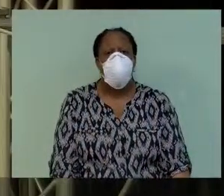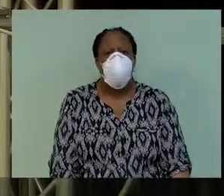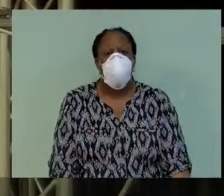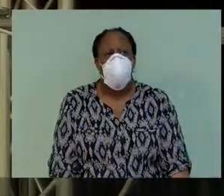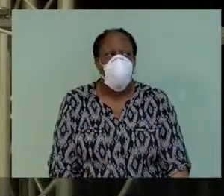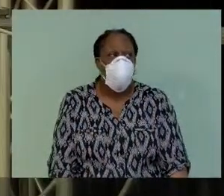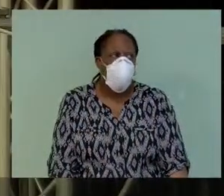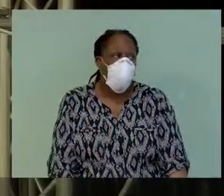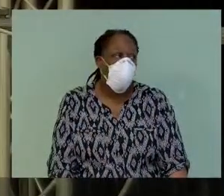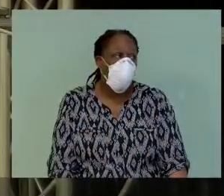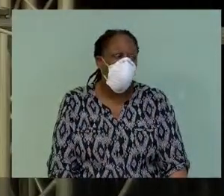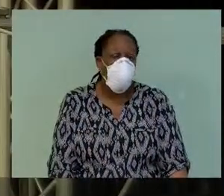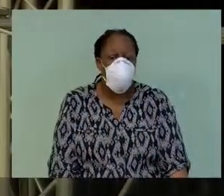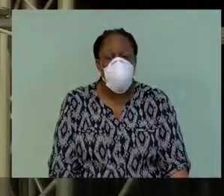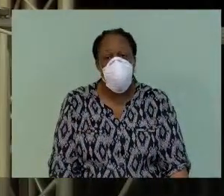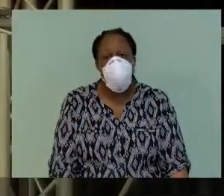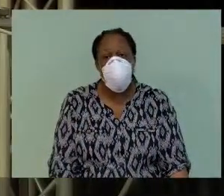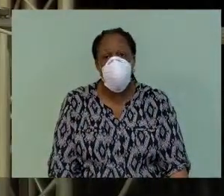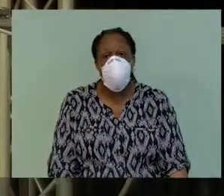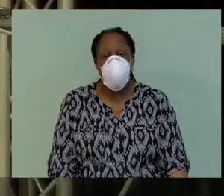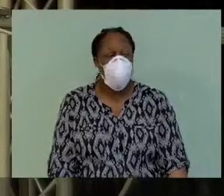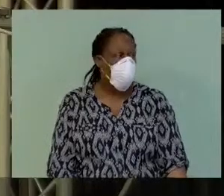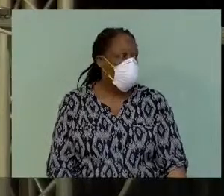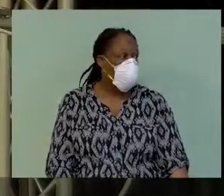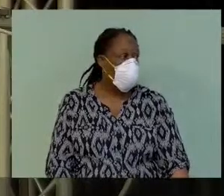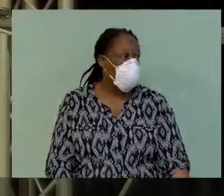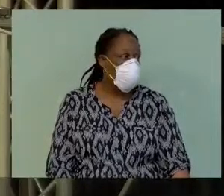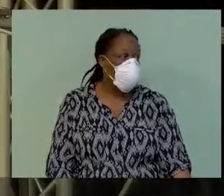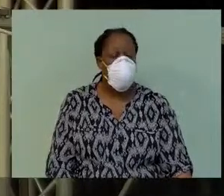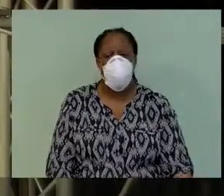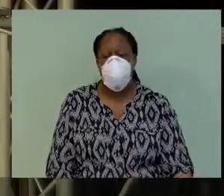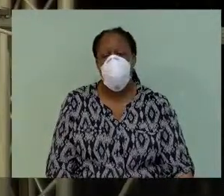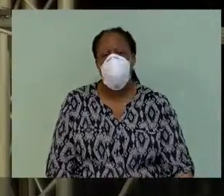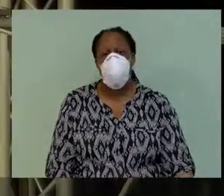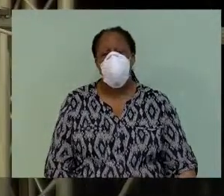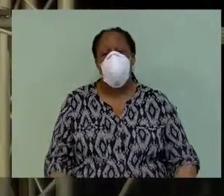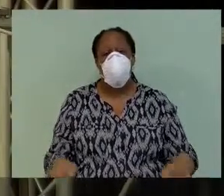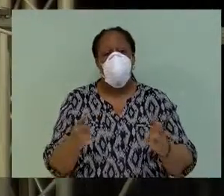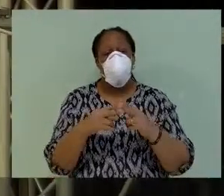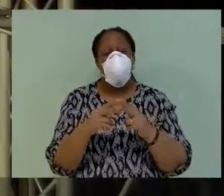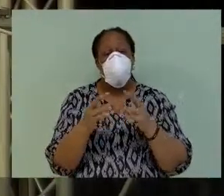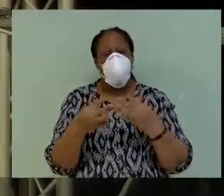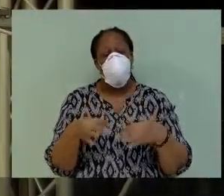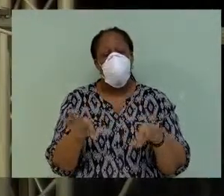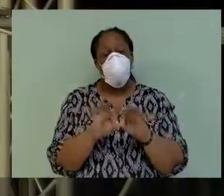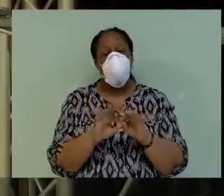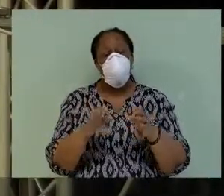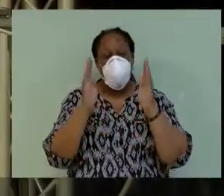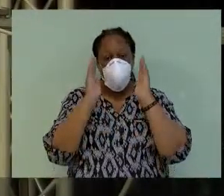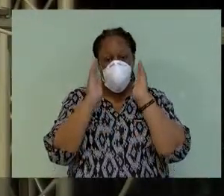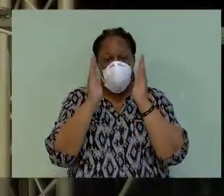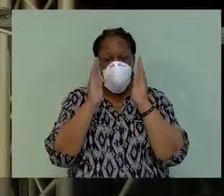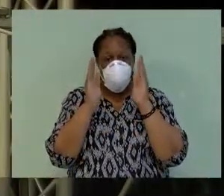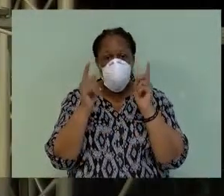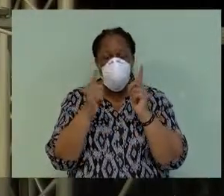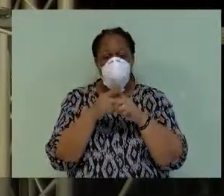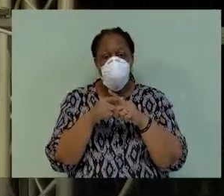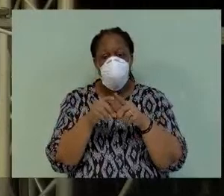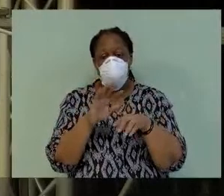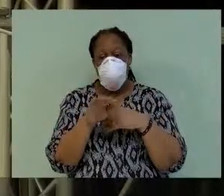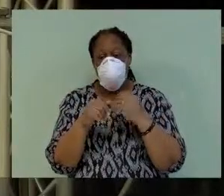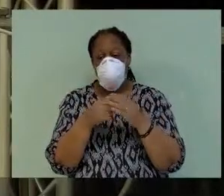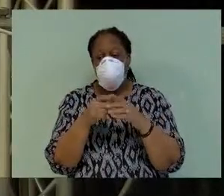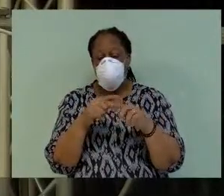committee, of course, it is critically important for the Ministry of Sports to pay close attention to our